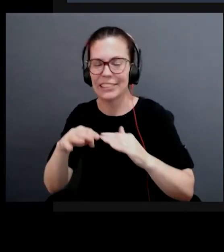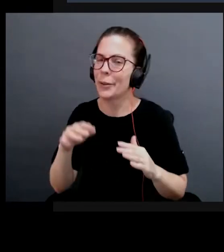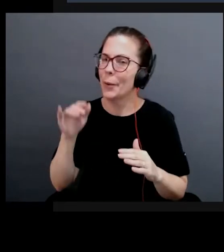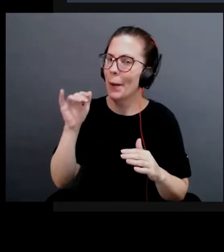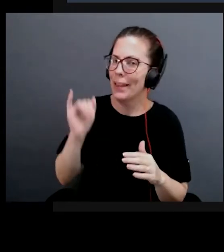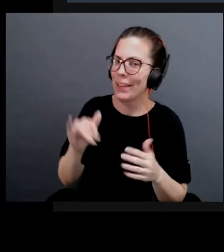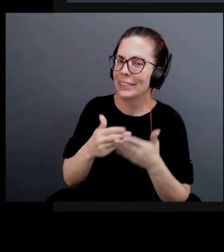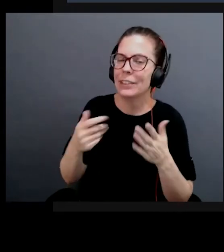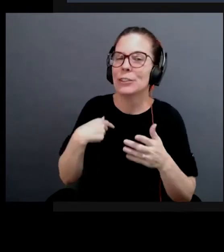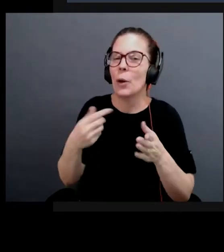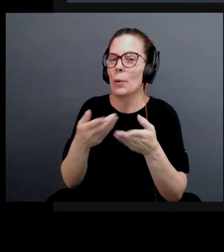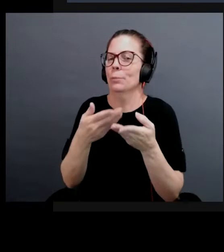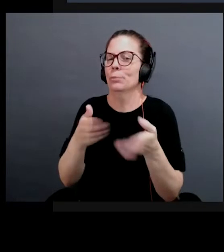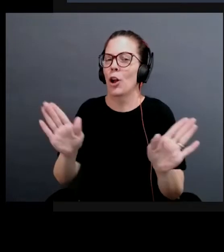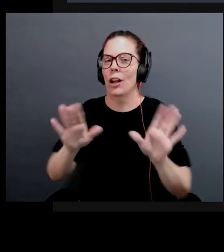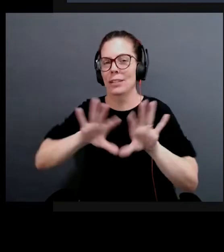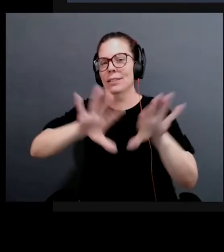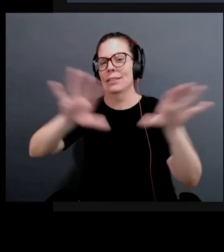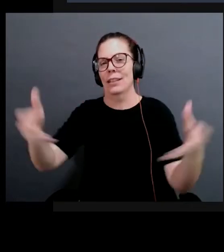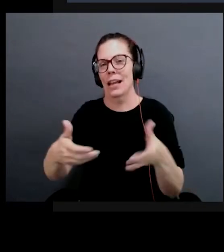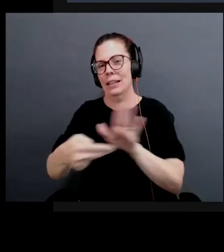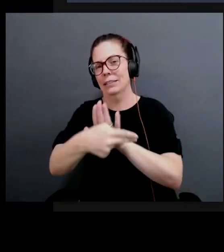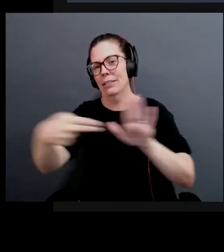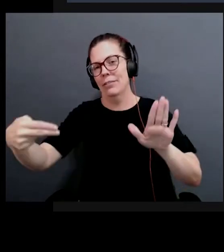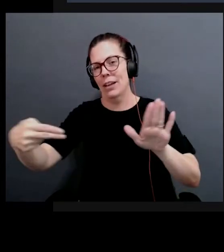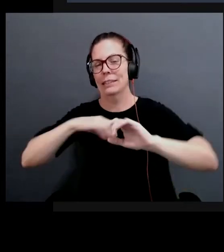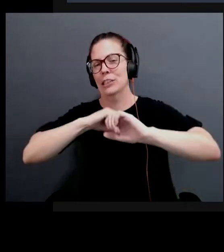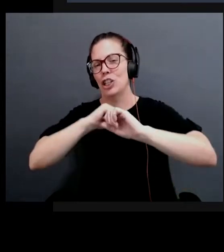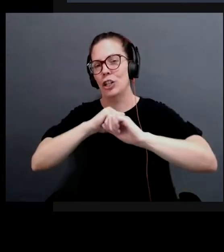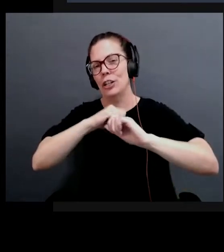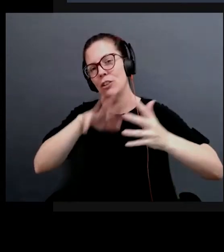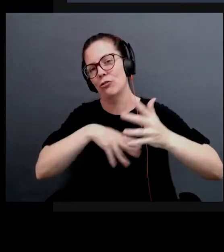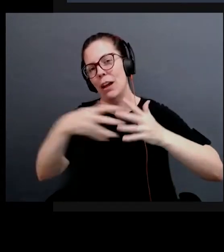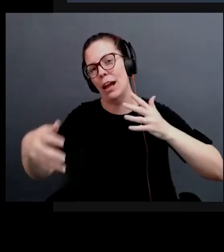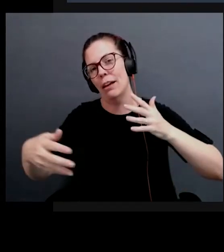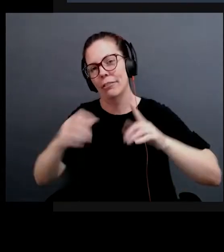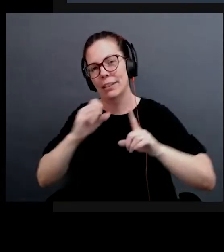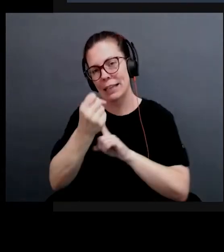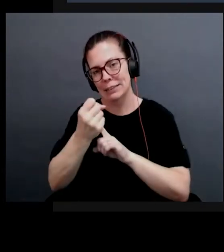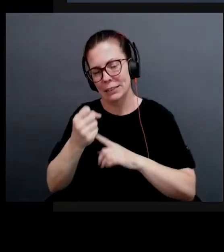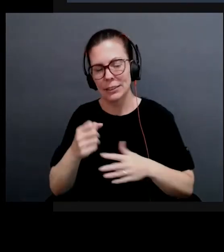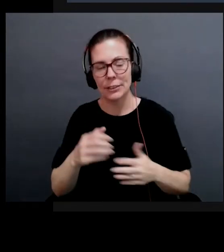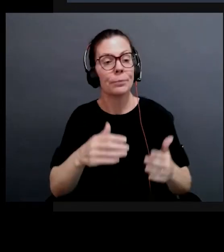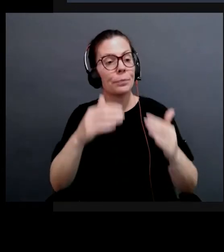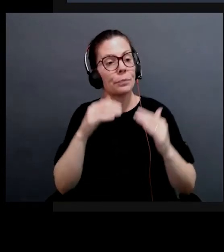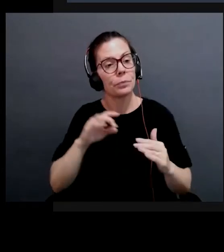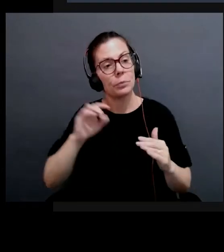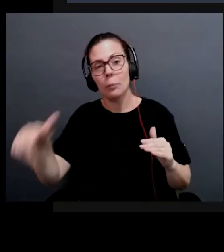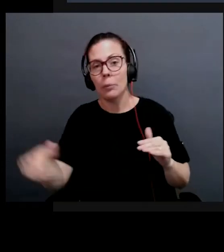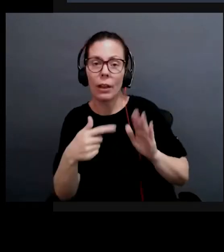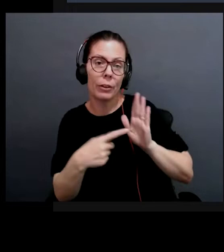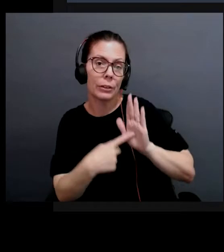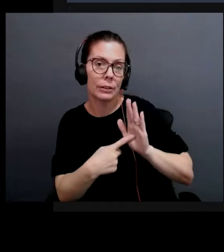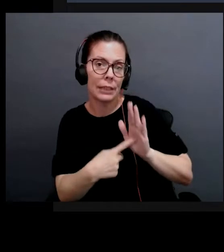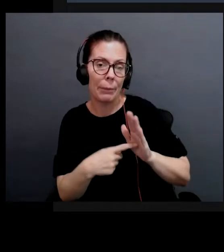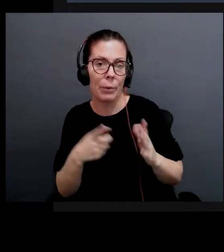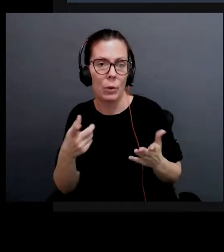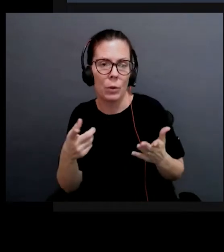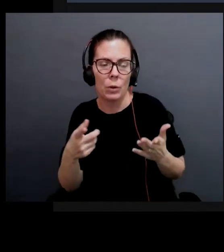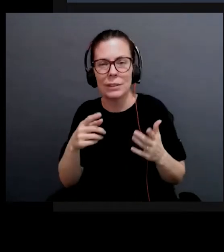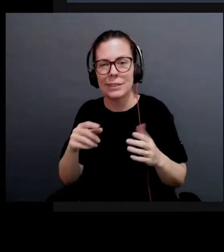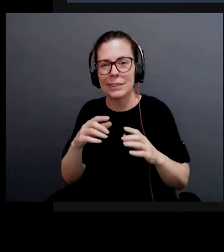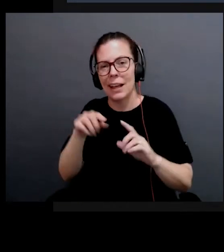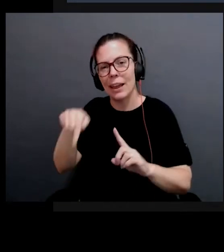broadly classify as security graph use cases. Other use cases of graph databases, I mean, the kind of canonical one is a